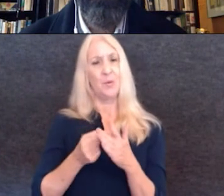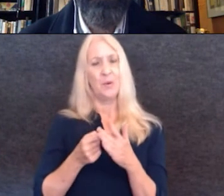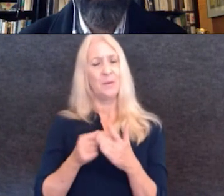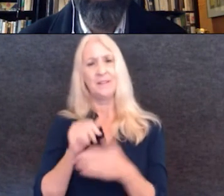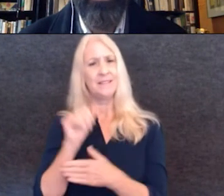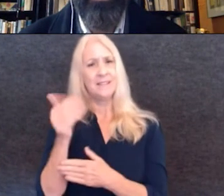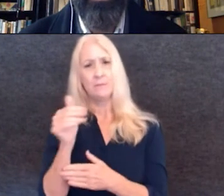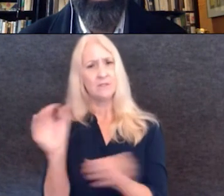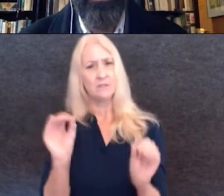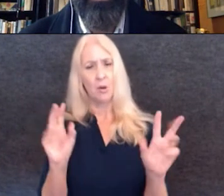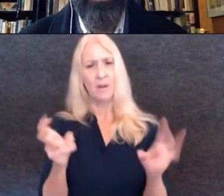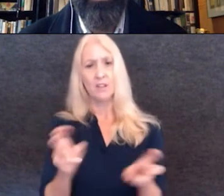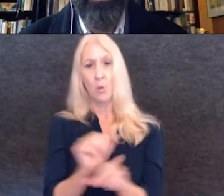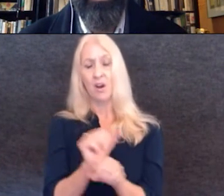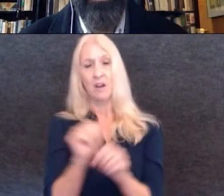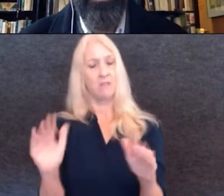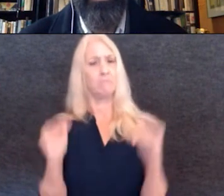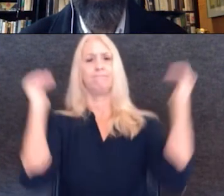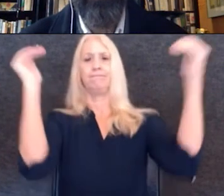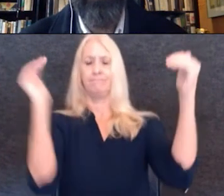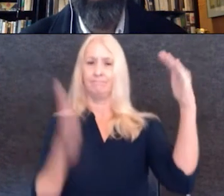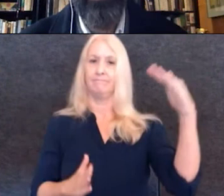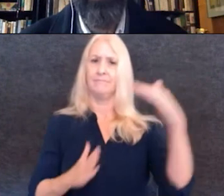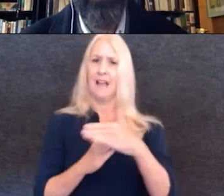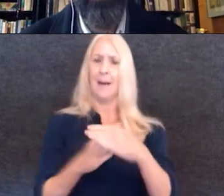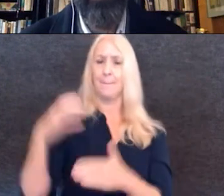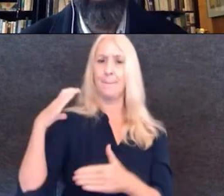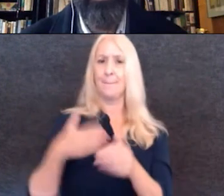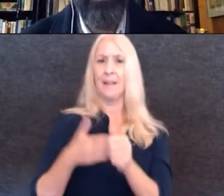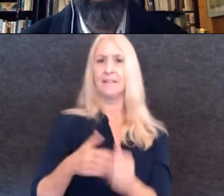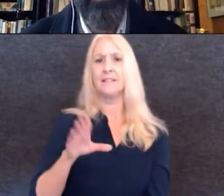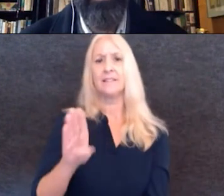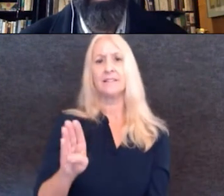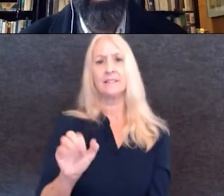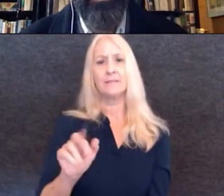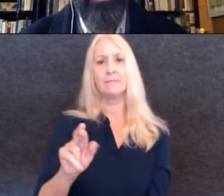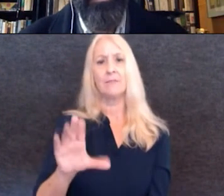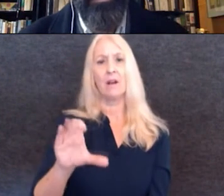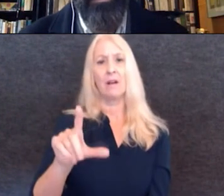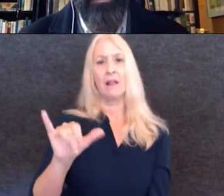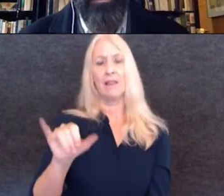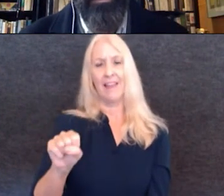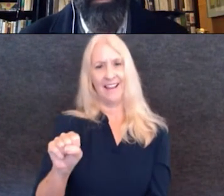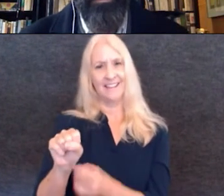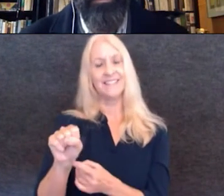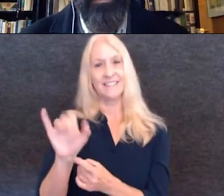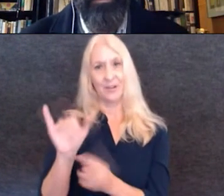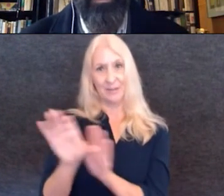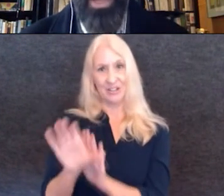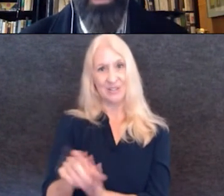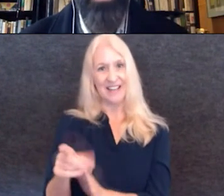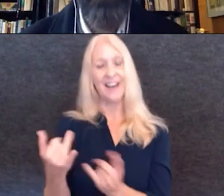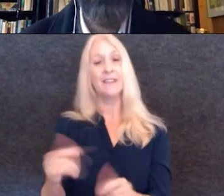with the top leaders in all of these companies. This is Barclays that we're looking at. You don't, do you